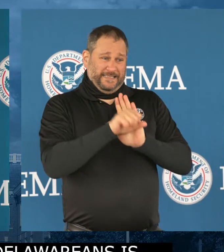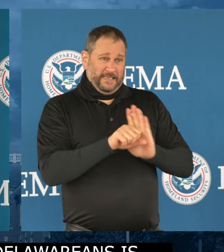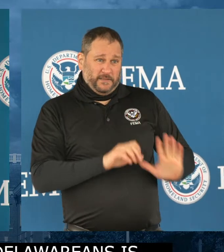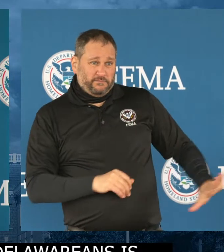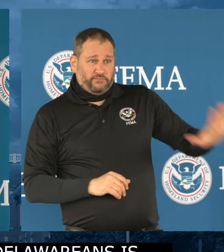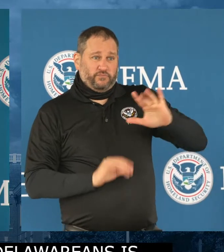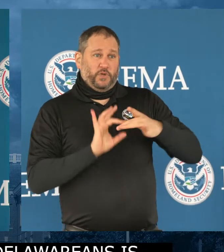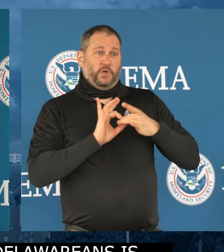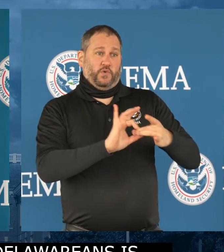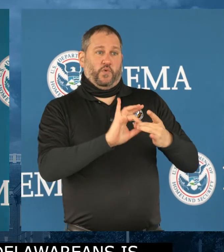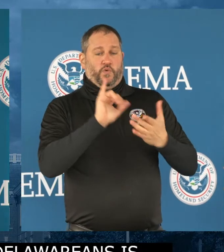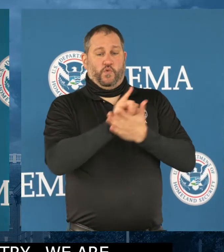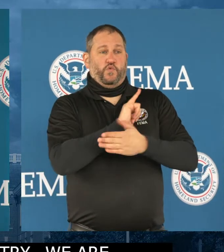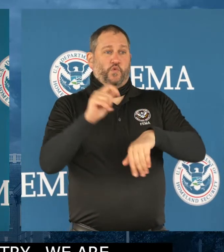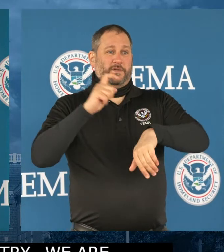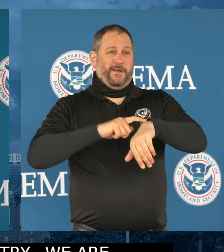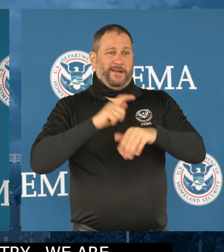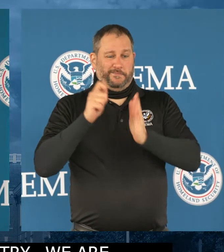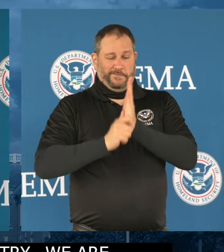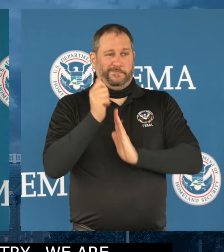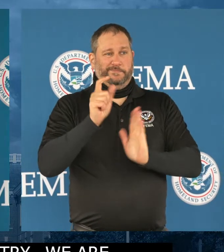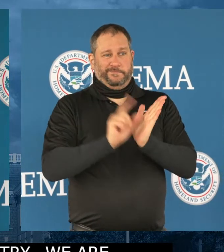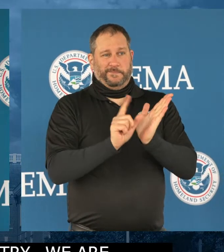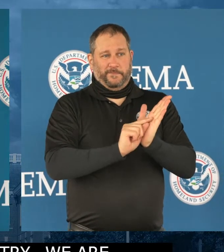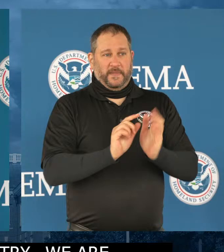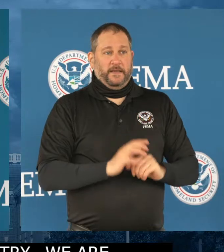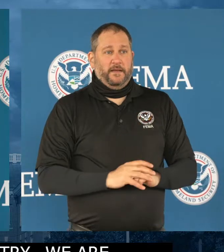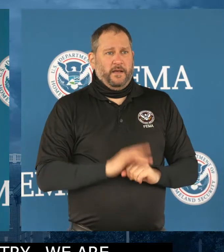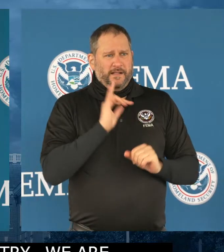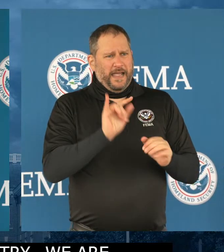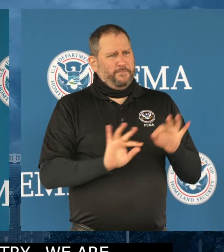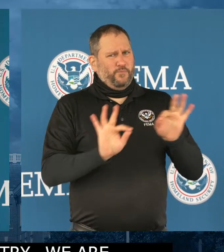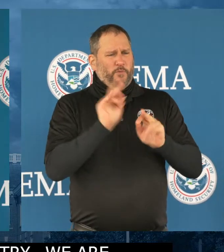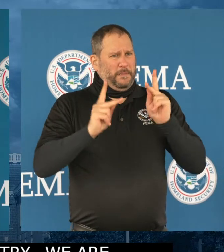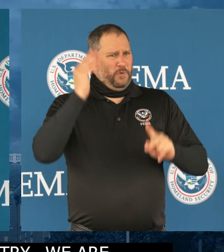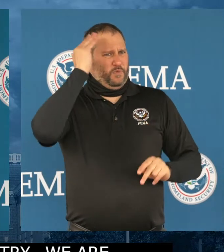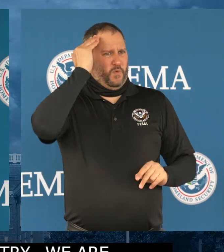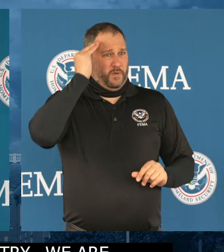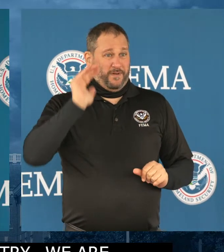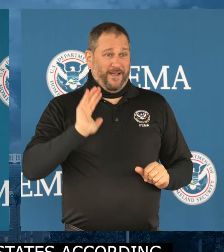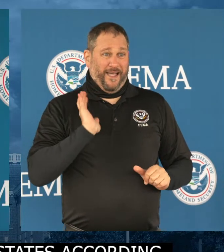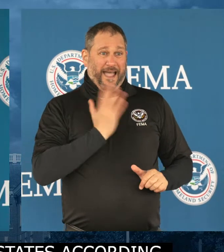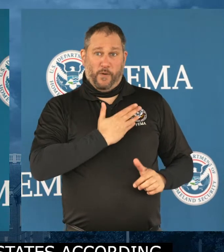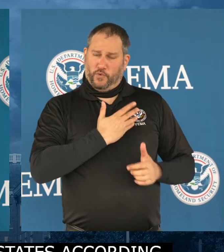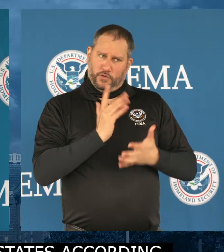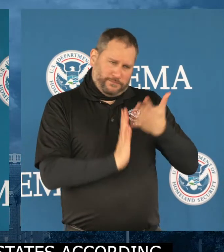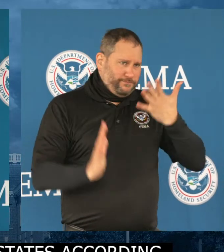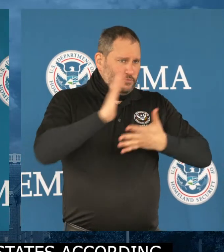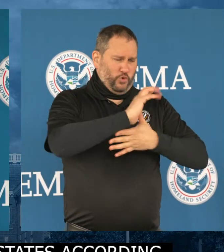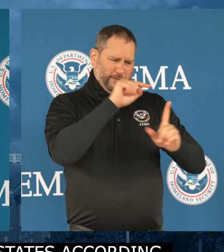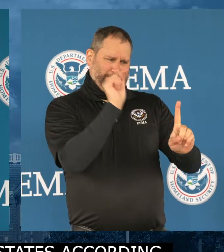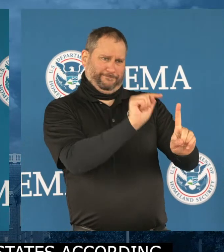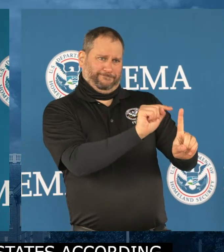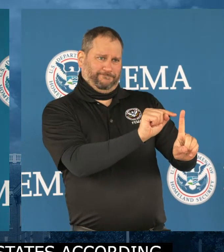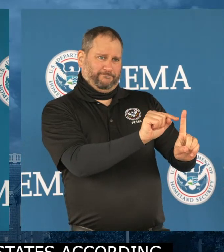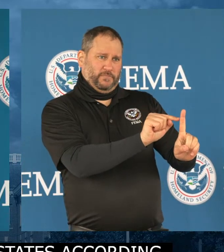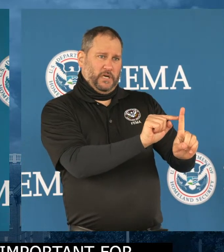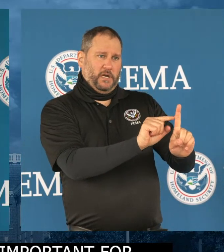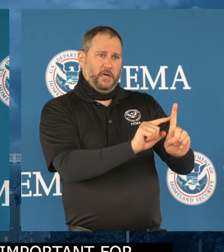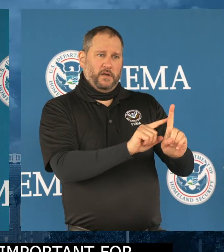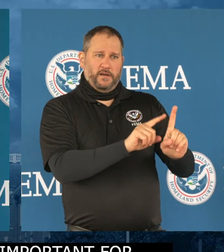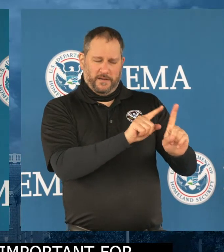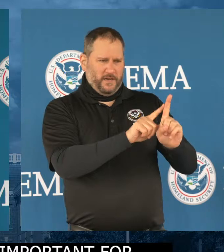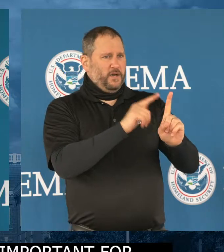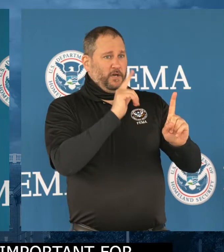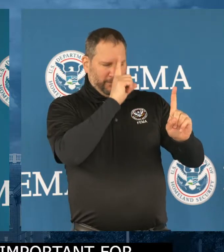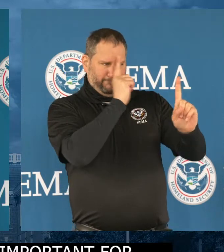Times. And that's important for folks to know, because that's been our priority. That's been our North Star from the beginning,